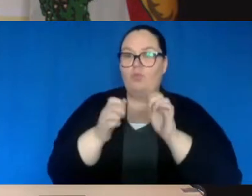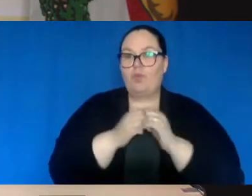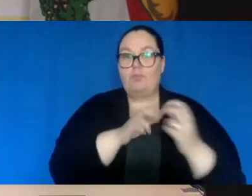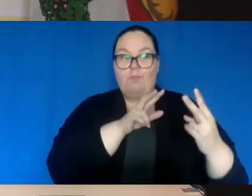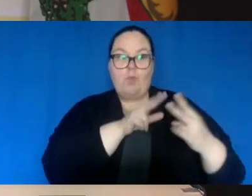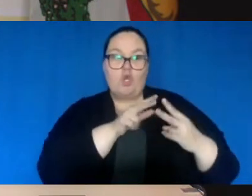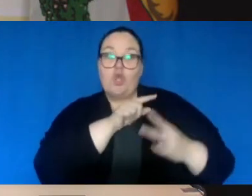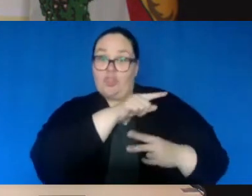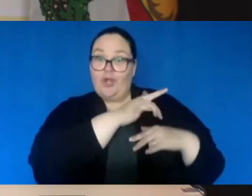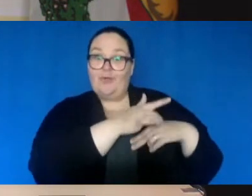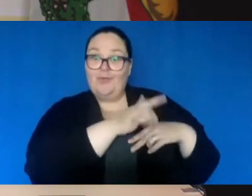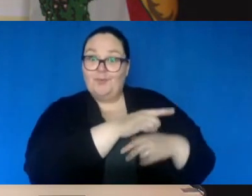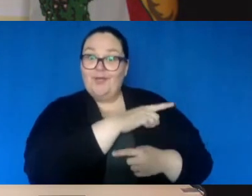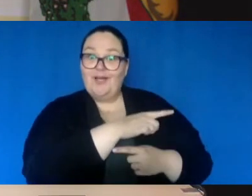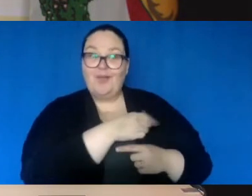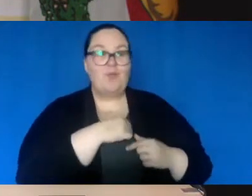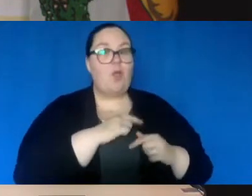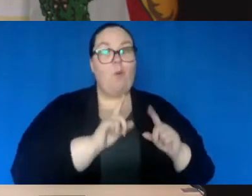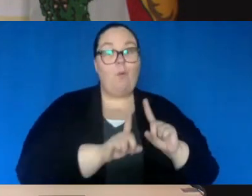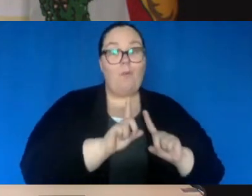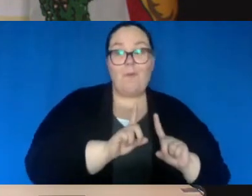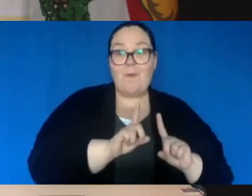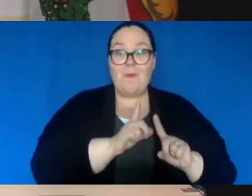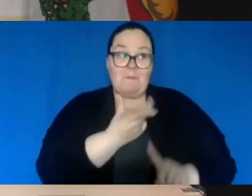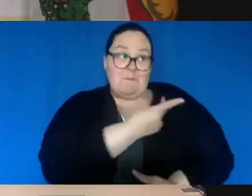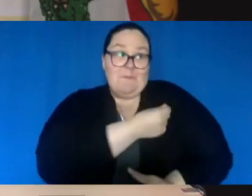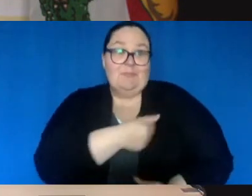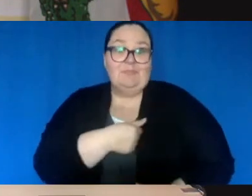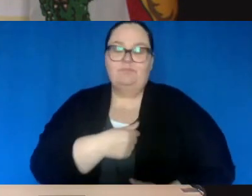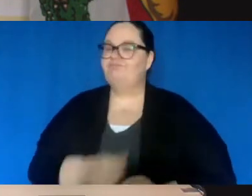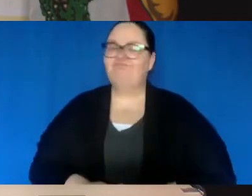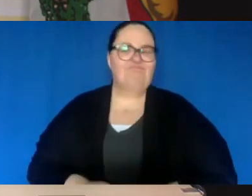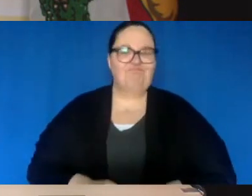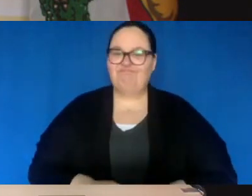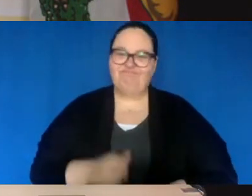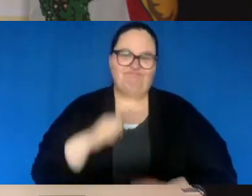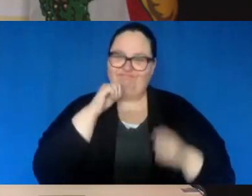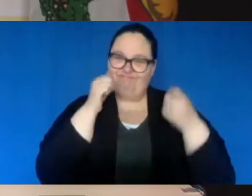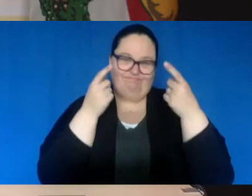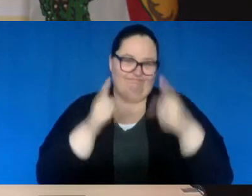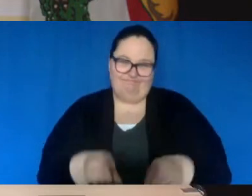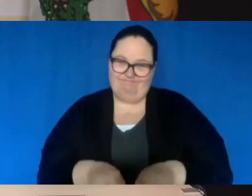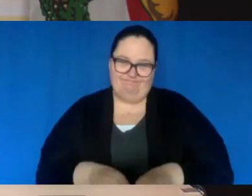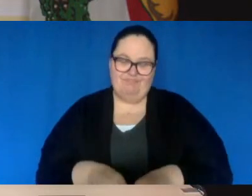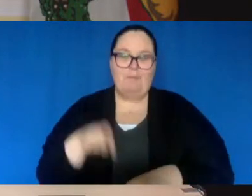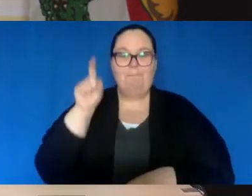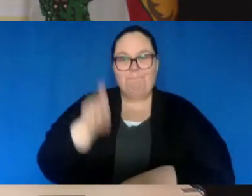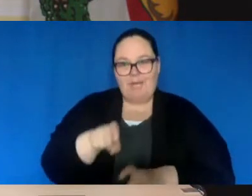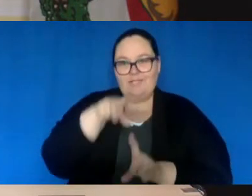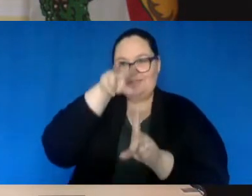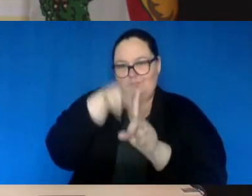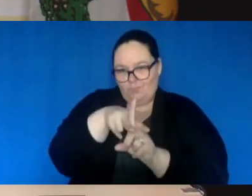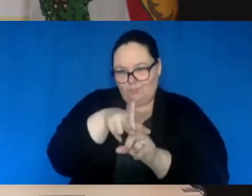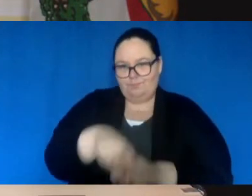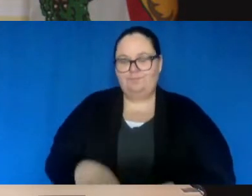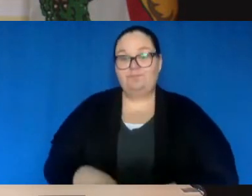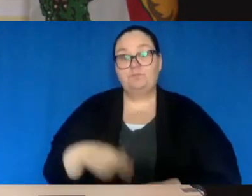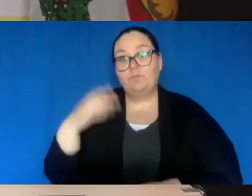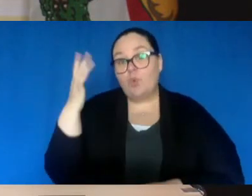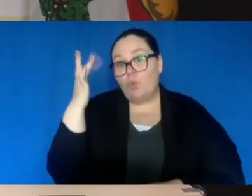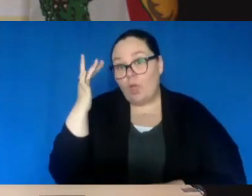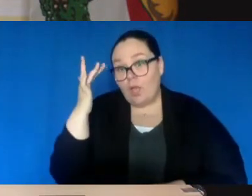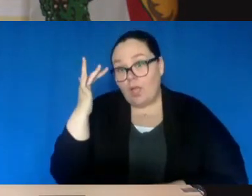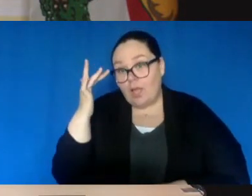or person you're caring for without an appointment, you'll not be able to receive the vaccine at that time. And this is because our